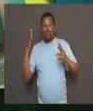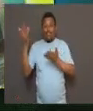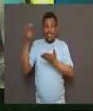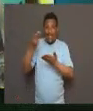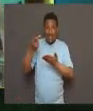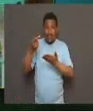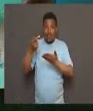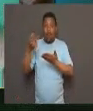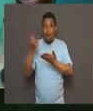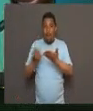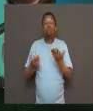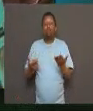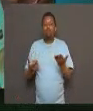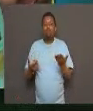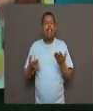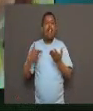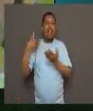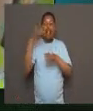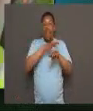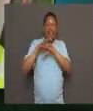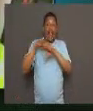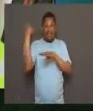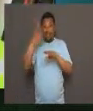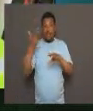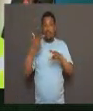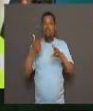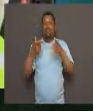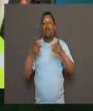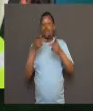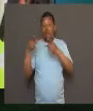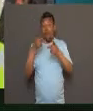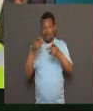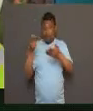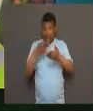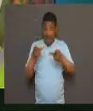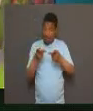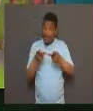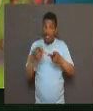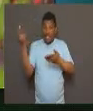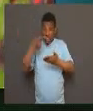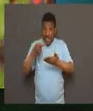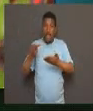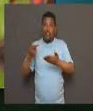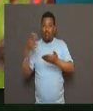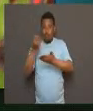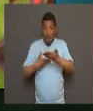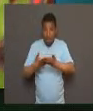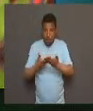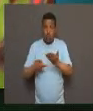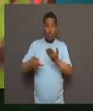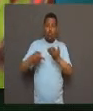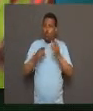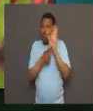is called a landscape sketch map. These show surrounding